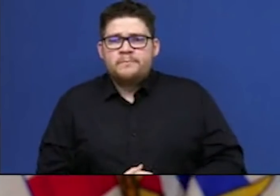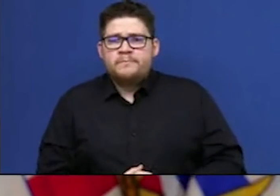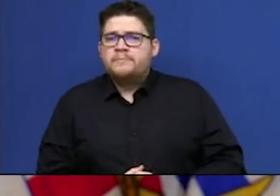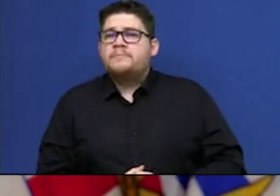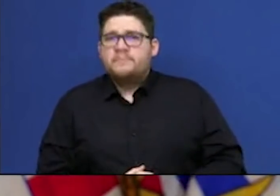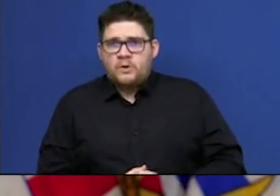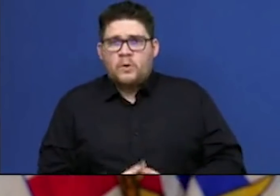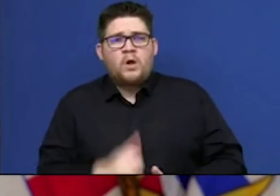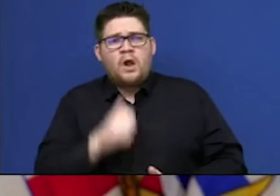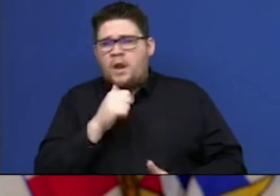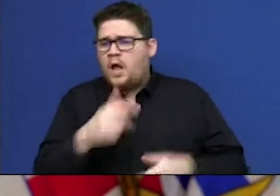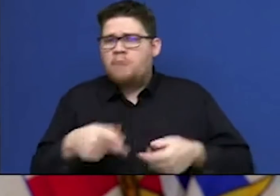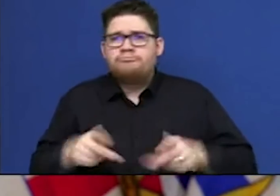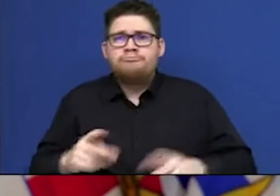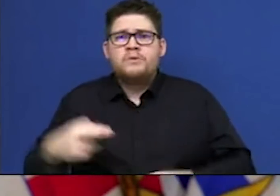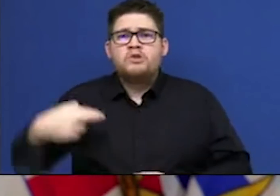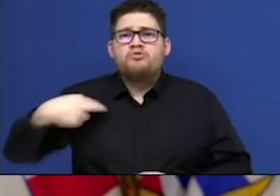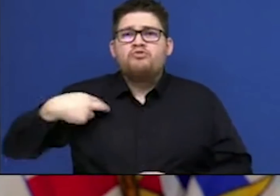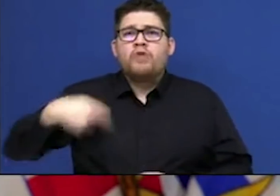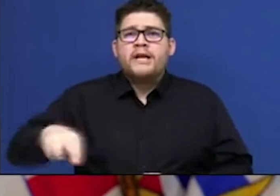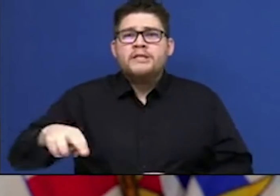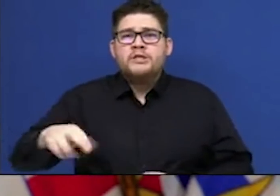immunization program.